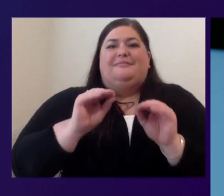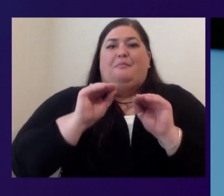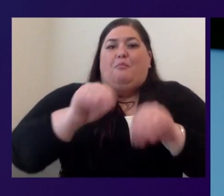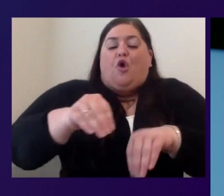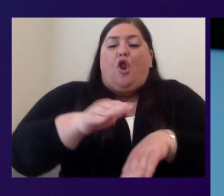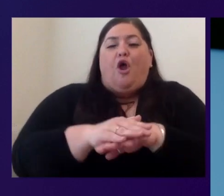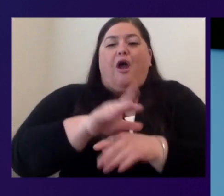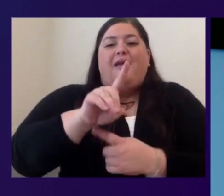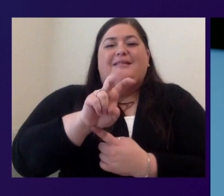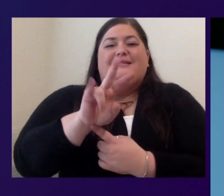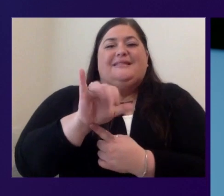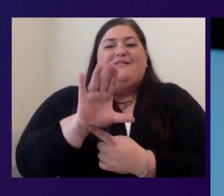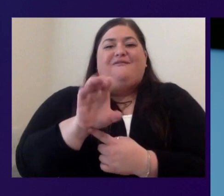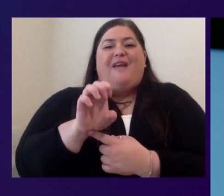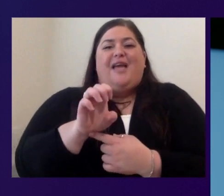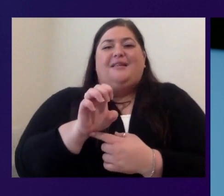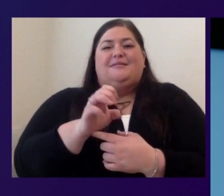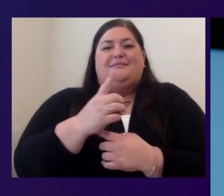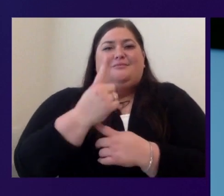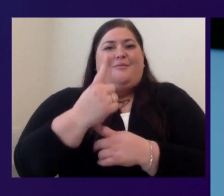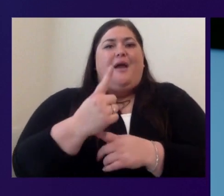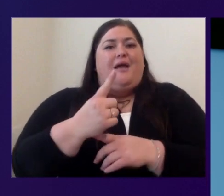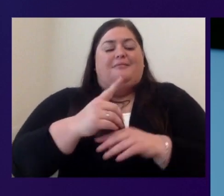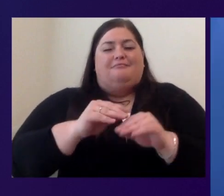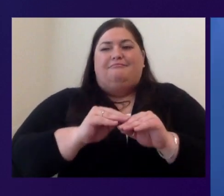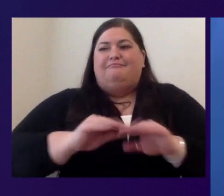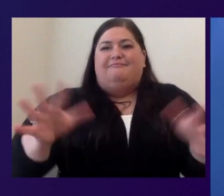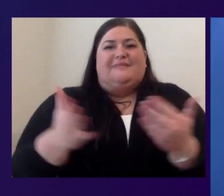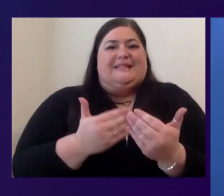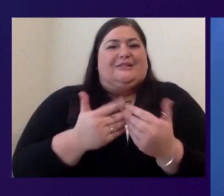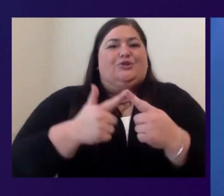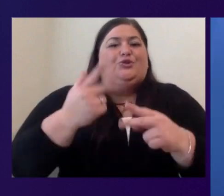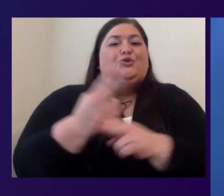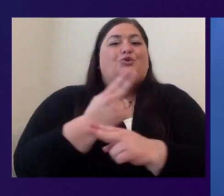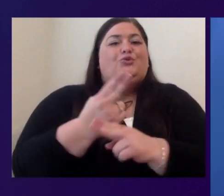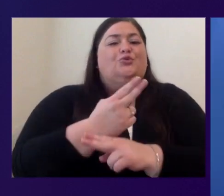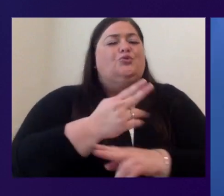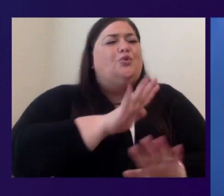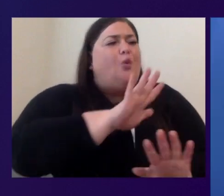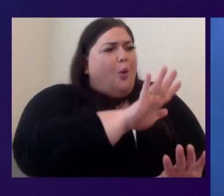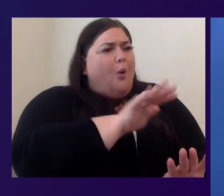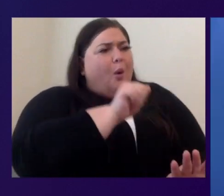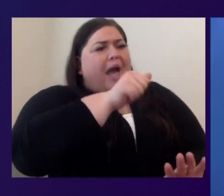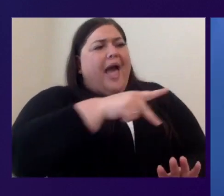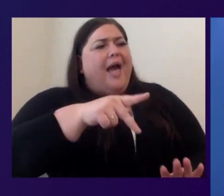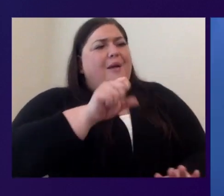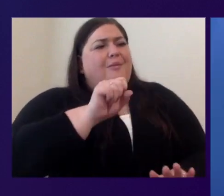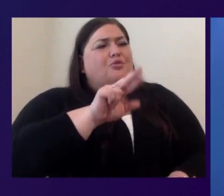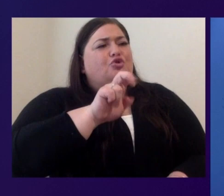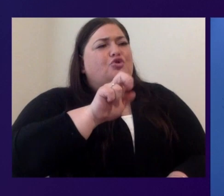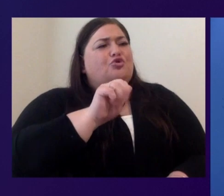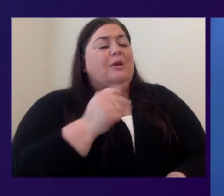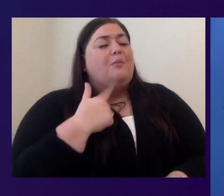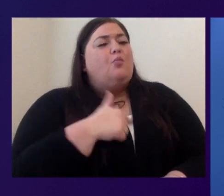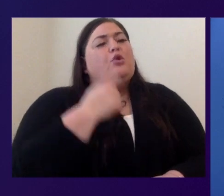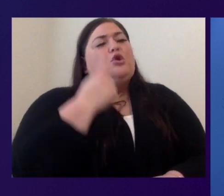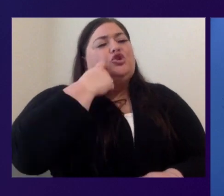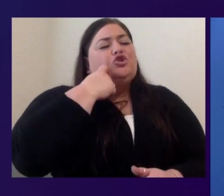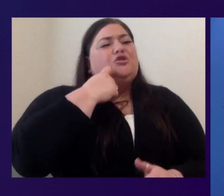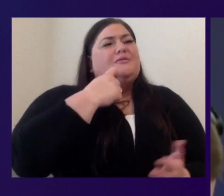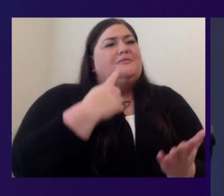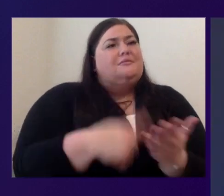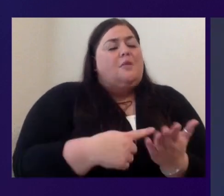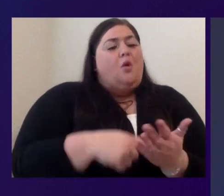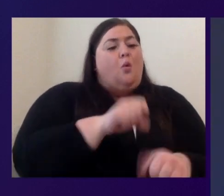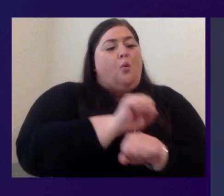without having to install it across all your end users. So you said AppStream. Like I said earlier, so far we've really been talking about workspaces.